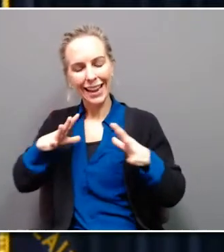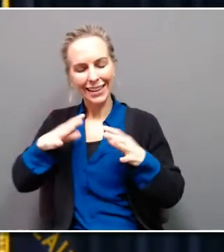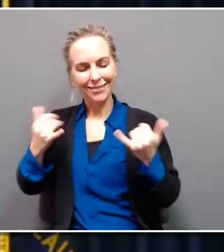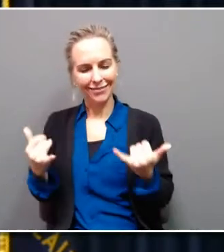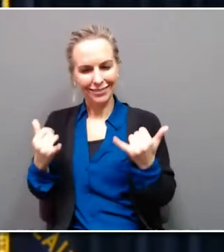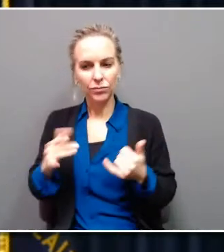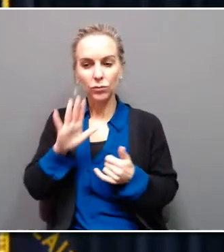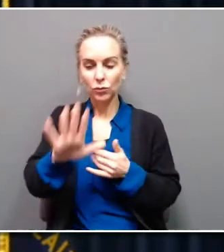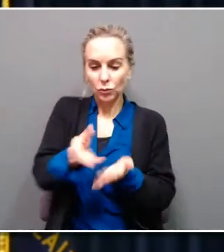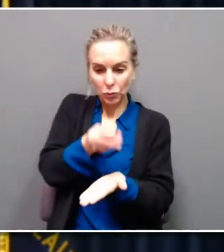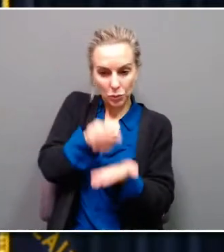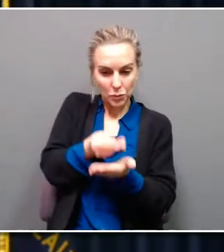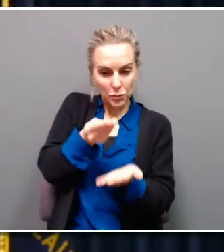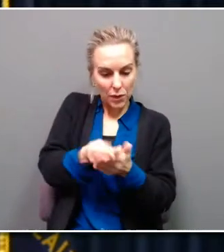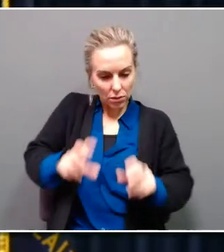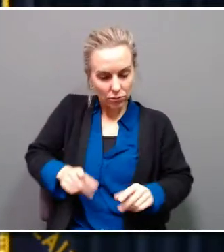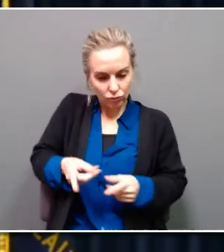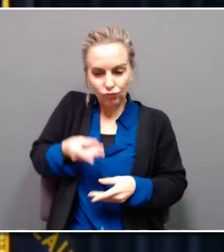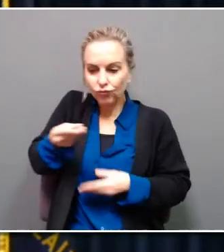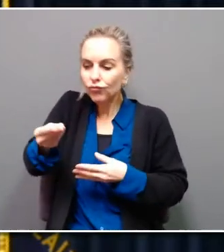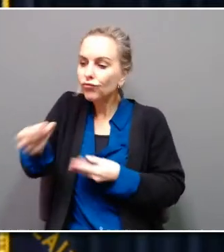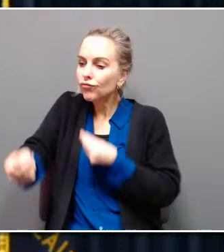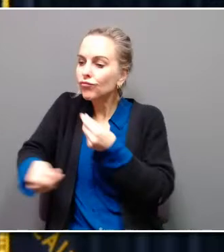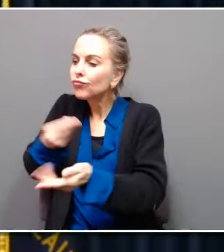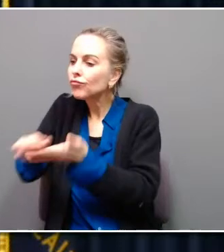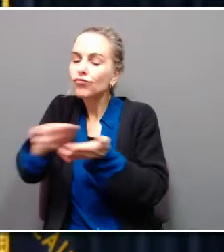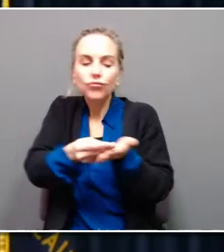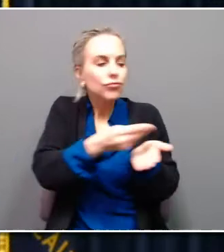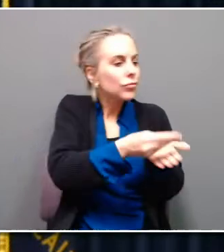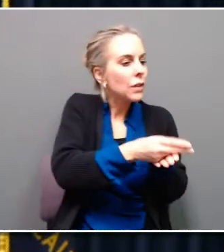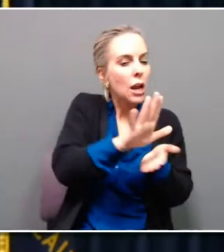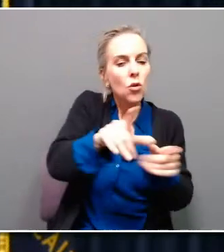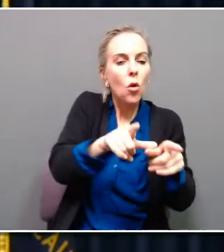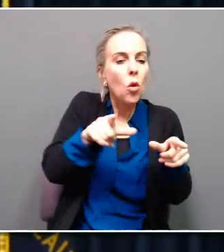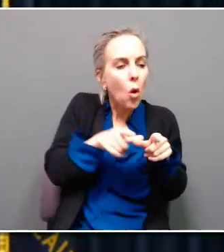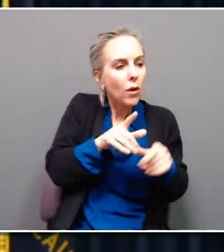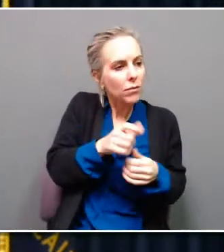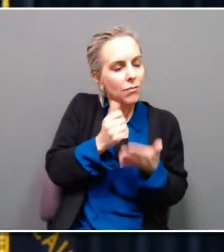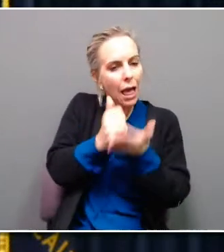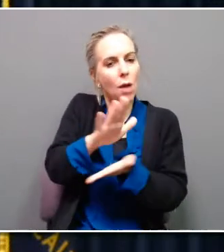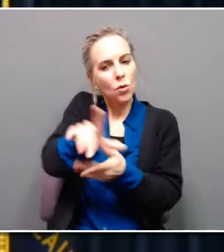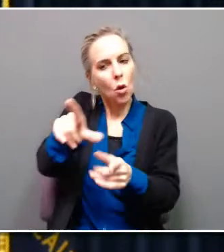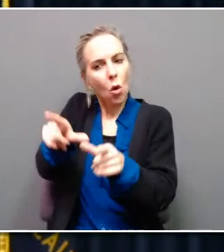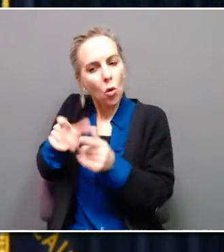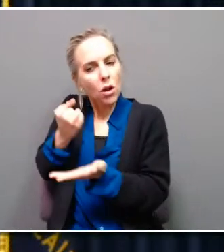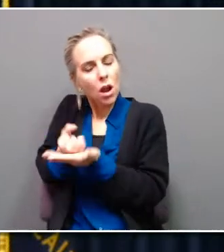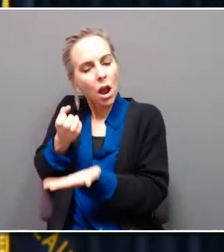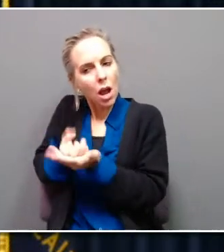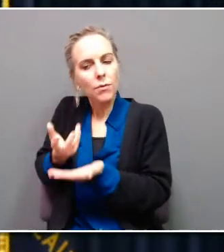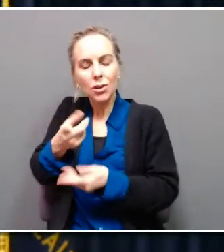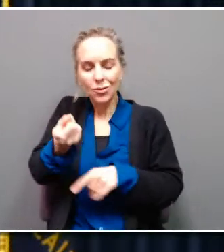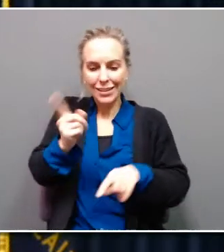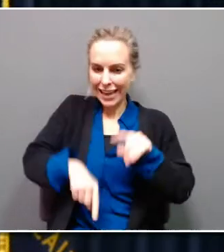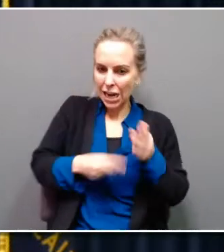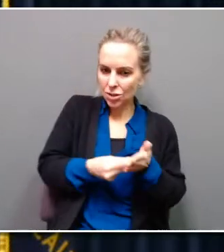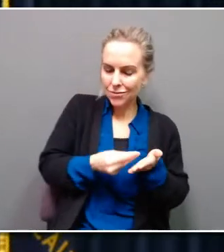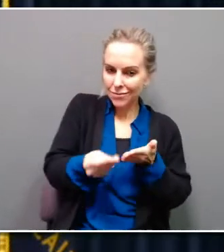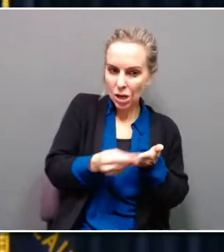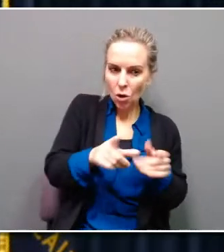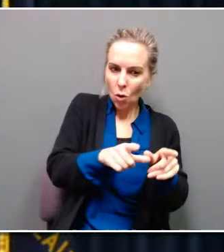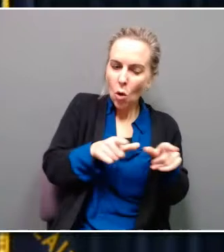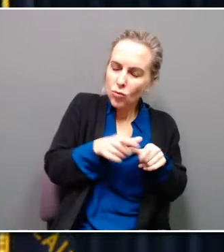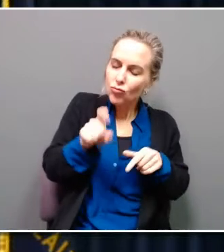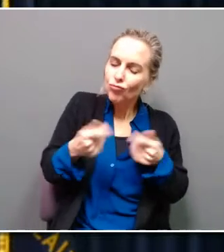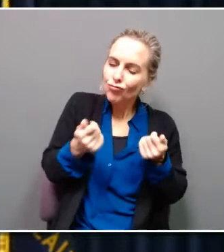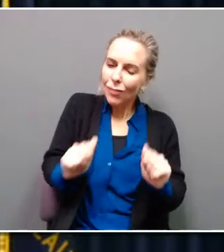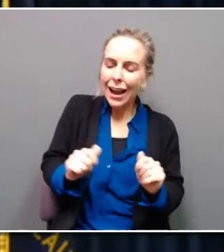stay in that community. It helps your neighbors. It helps your local economy. When you can shop local, you should. To find out more about the